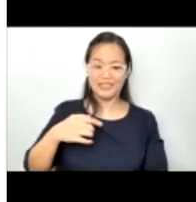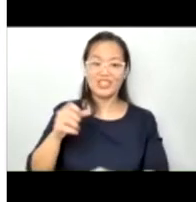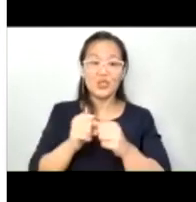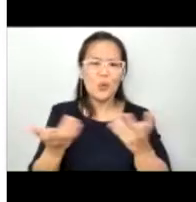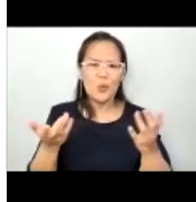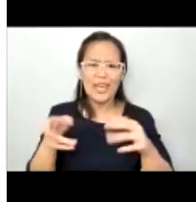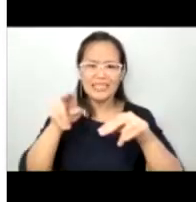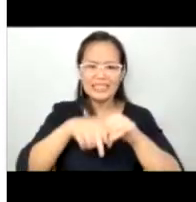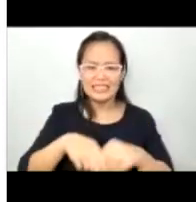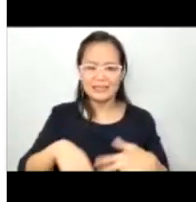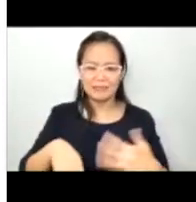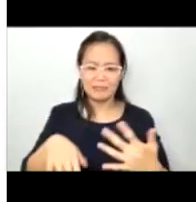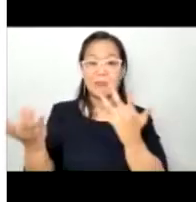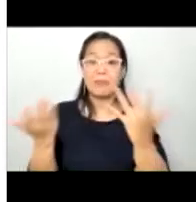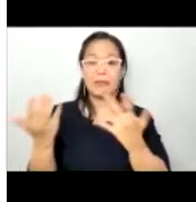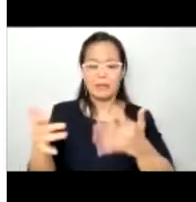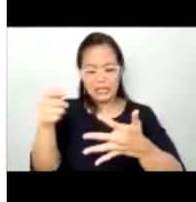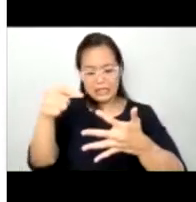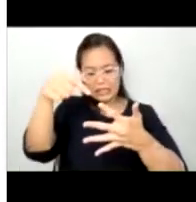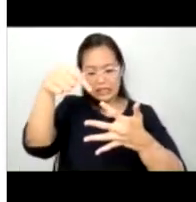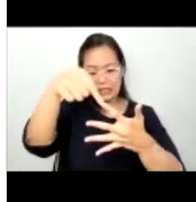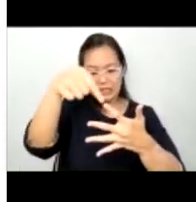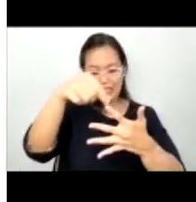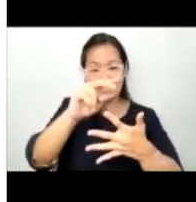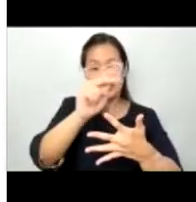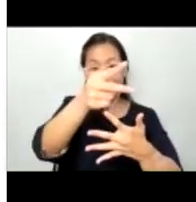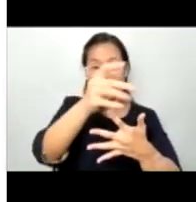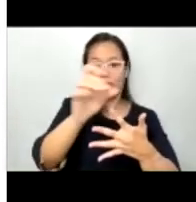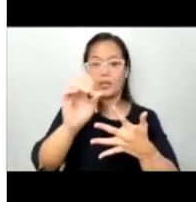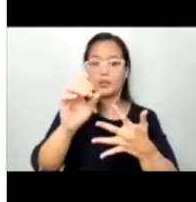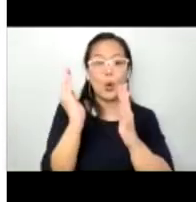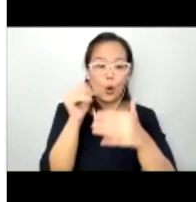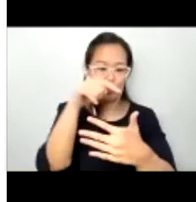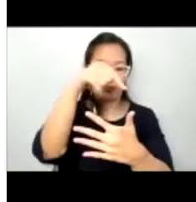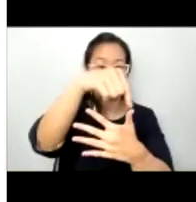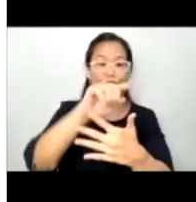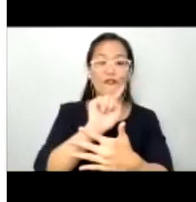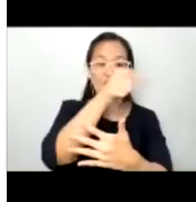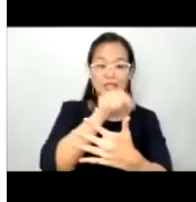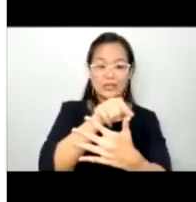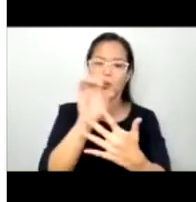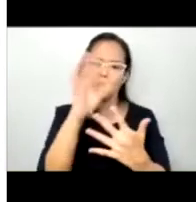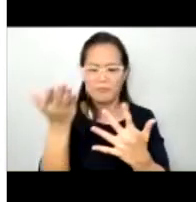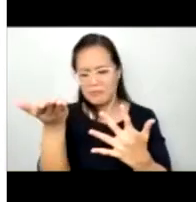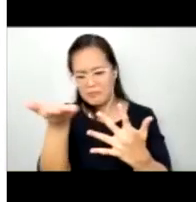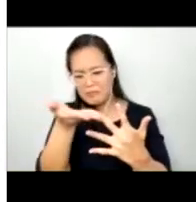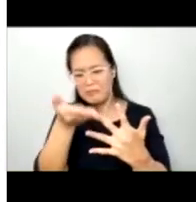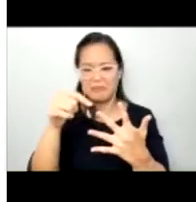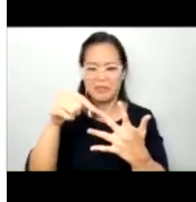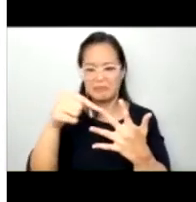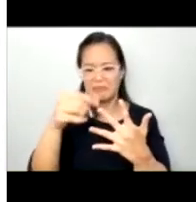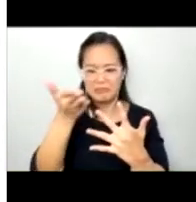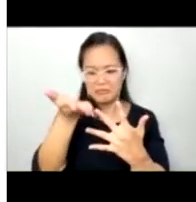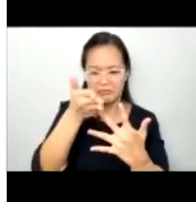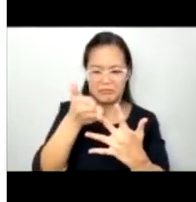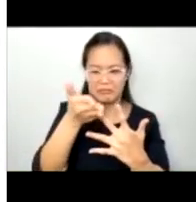here, second, hoping that this would be the first, or somewhere here in the middle.